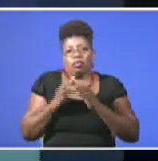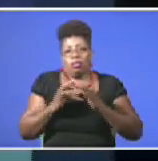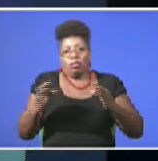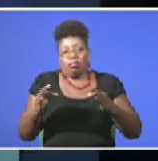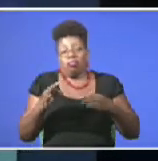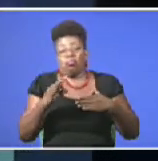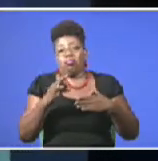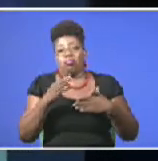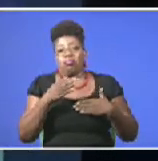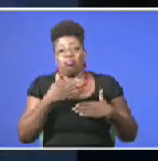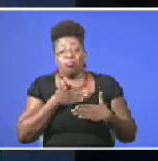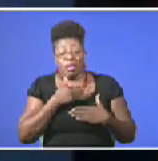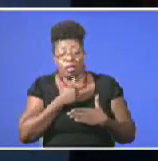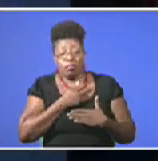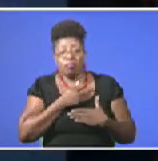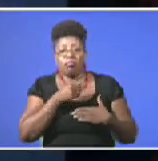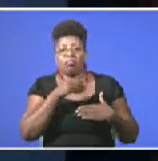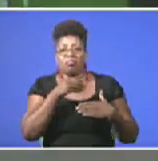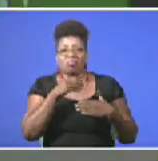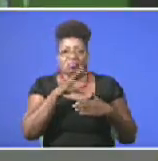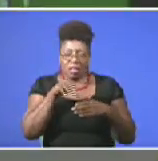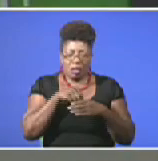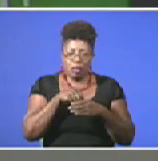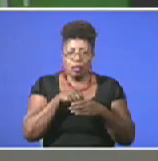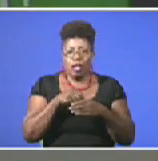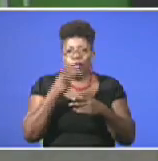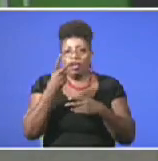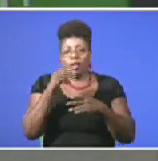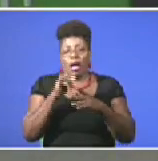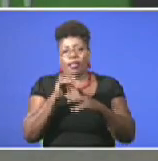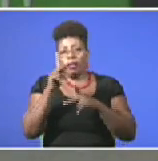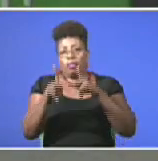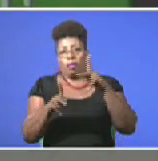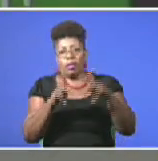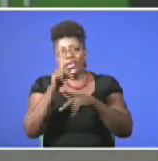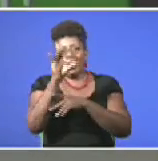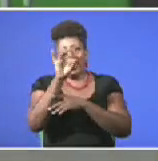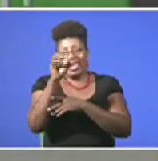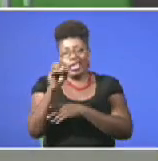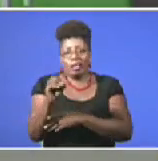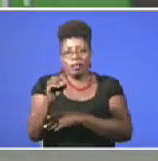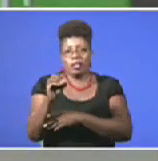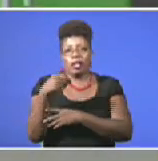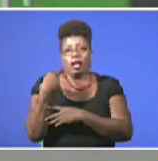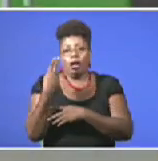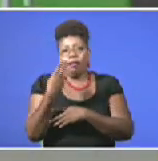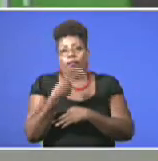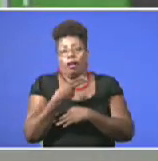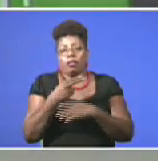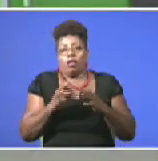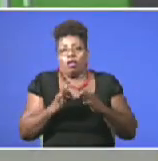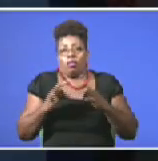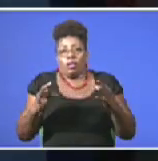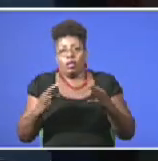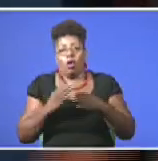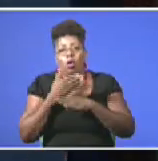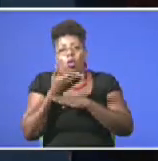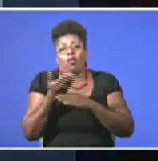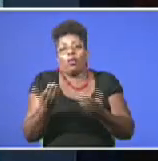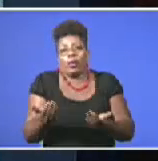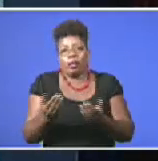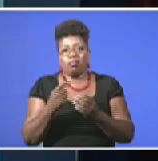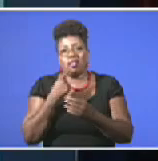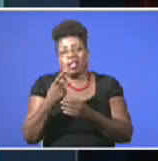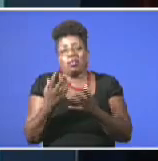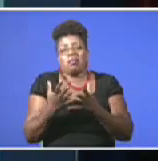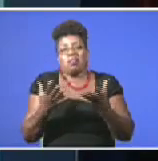included. So if you look at the population of Bahamians, 80% of us are either overweight or obese. Now, we like to say we big